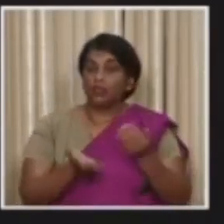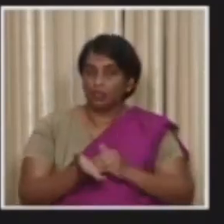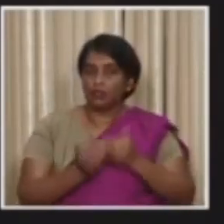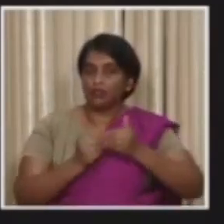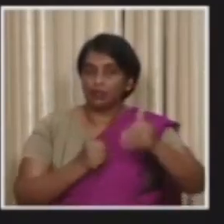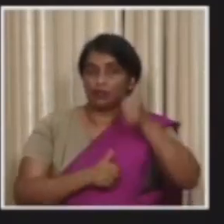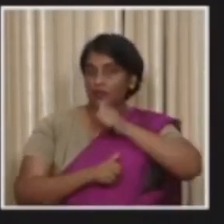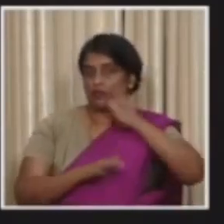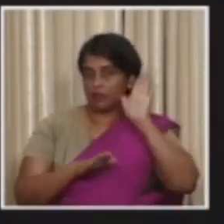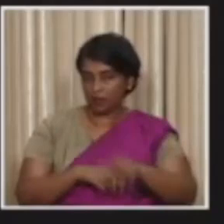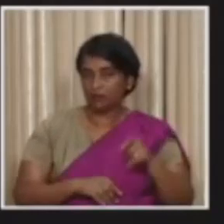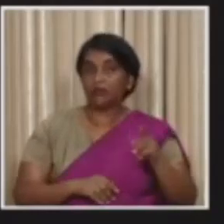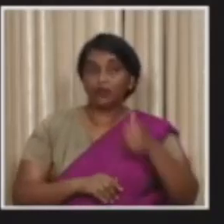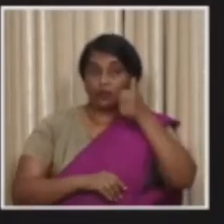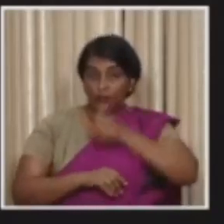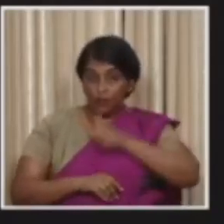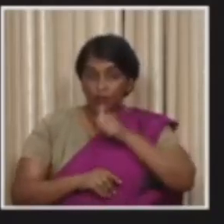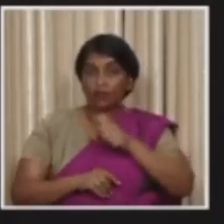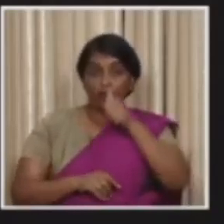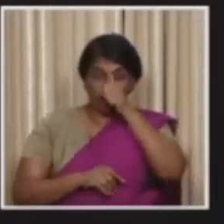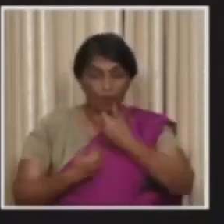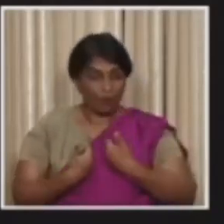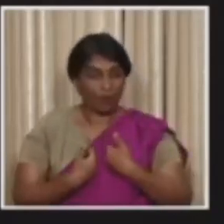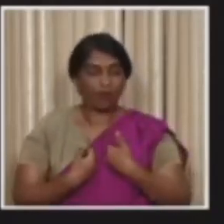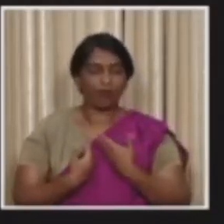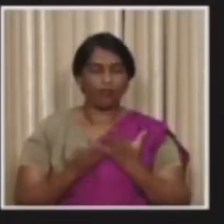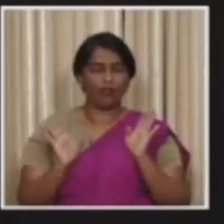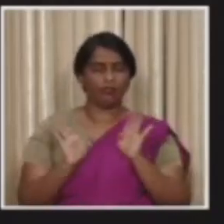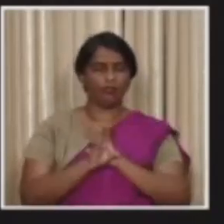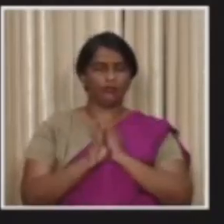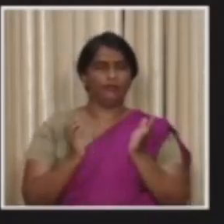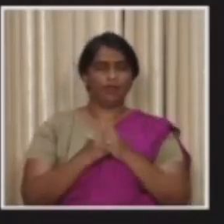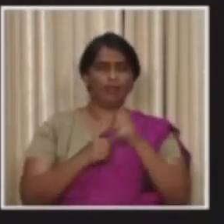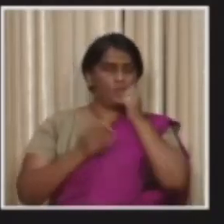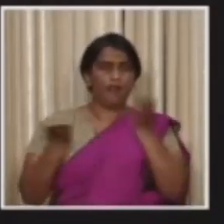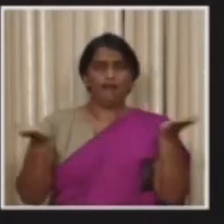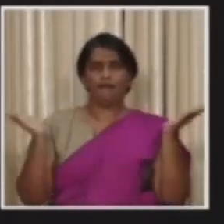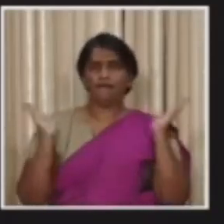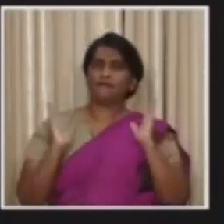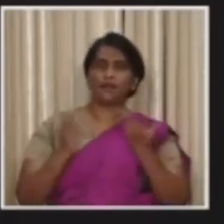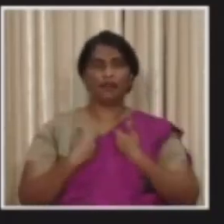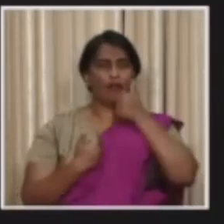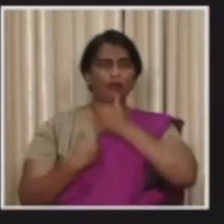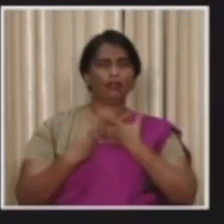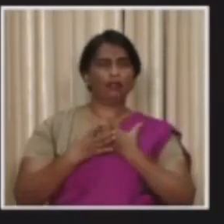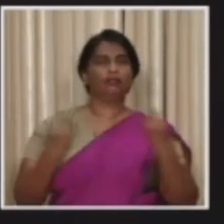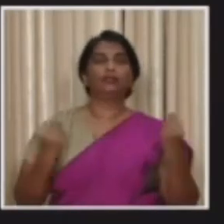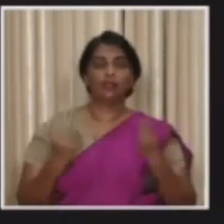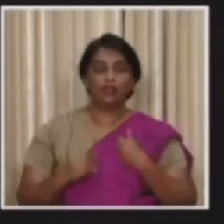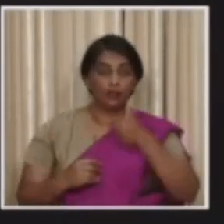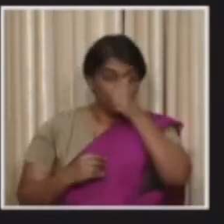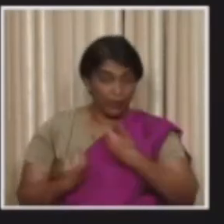bawa patpela, horakam, miniake horakam behelayano. Horakam kerana kotasaki mudal